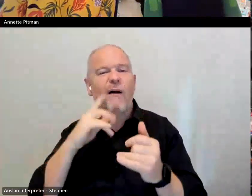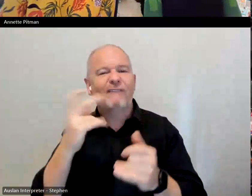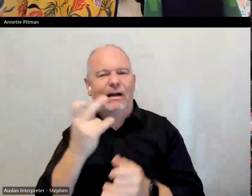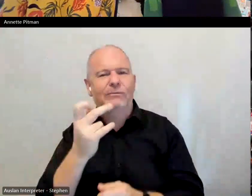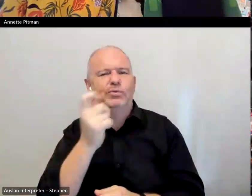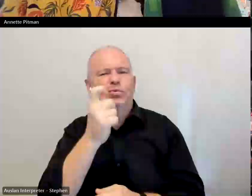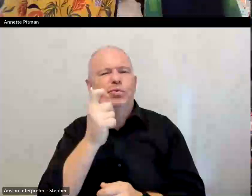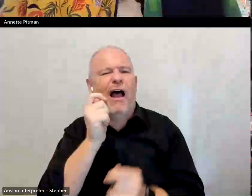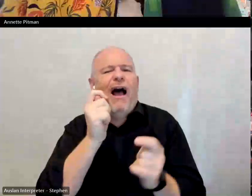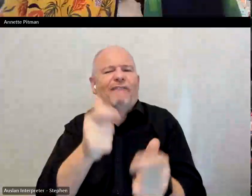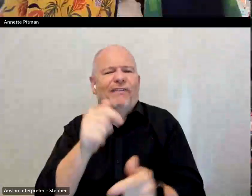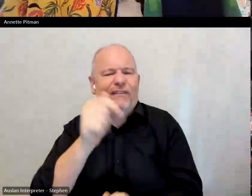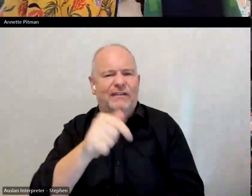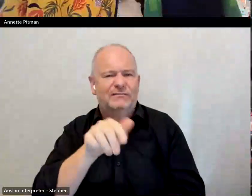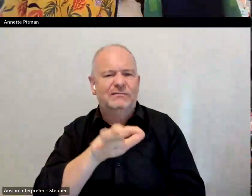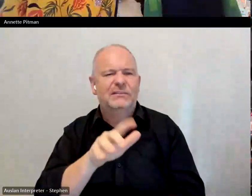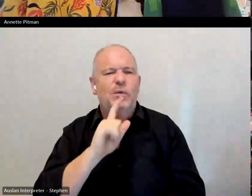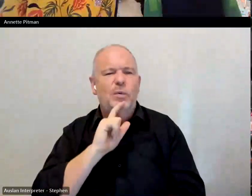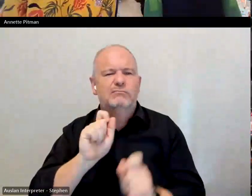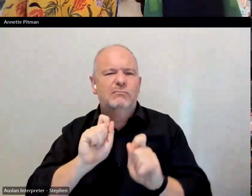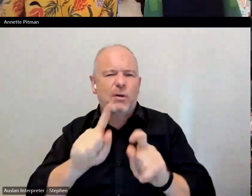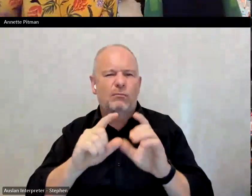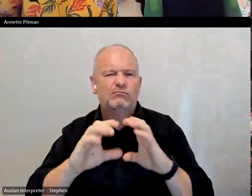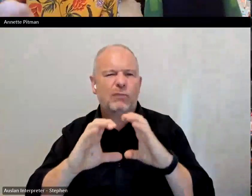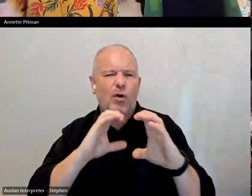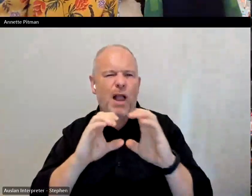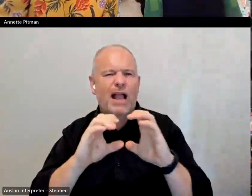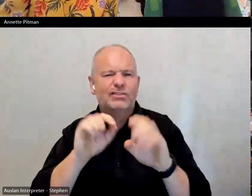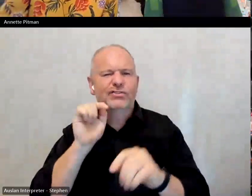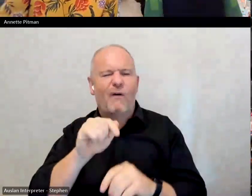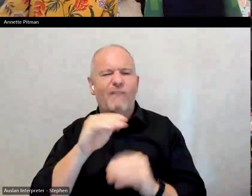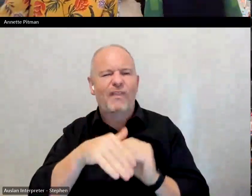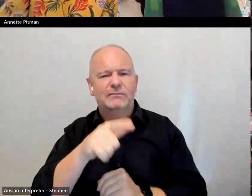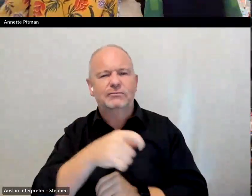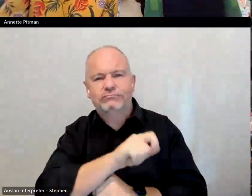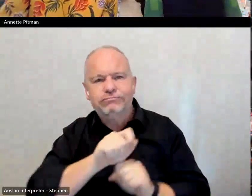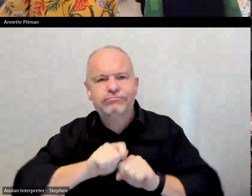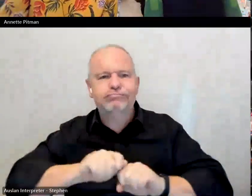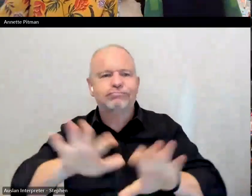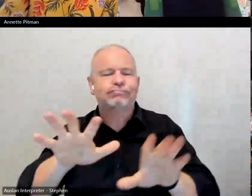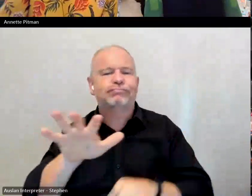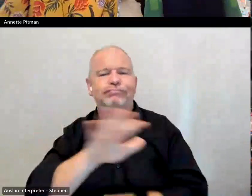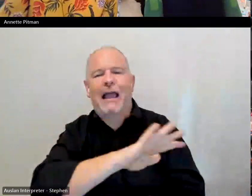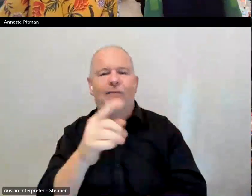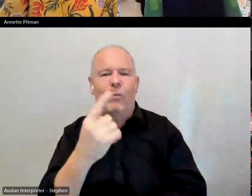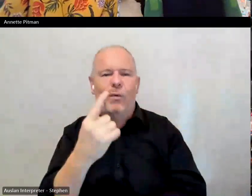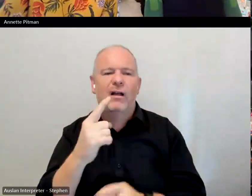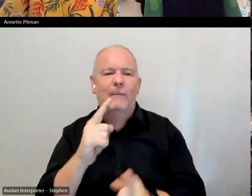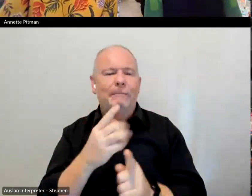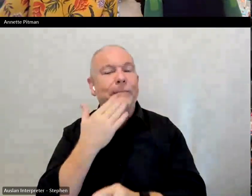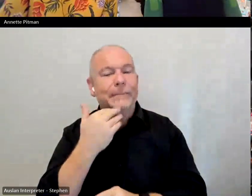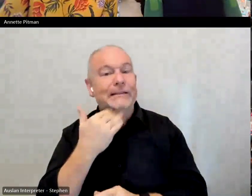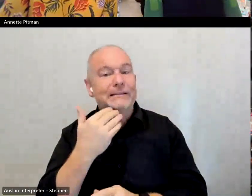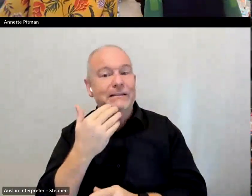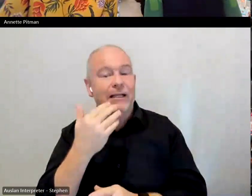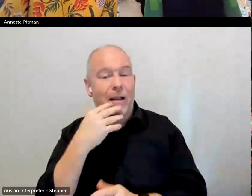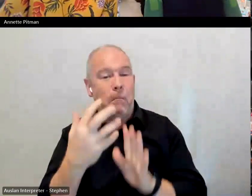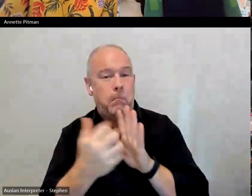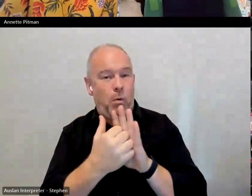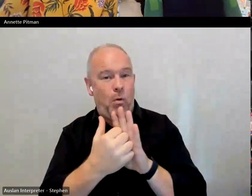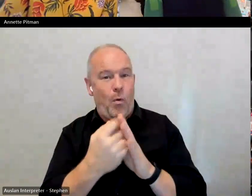after that. We'll send a communication round to everyone, and also please, again, you can book in